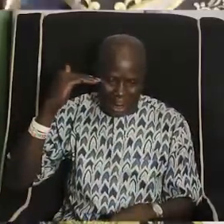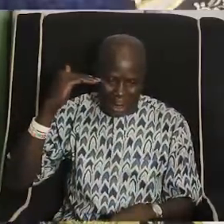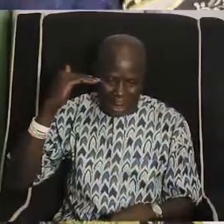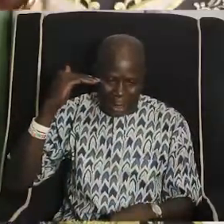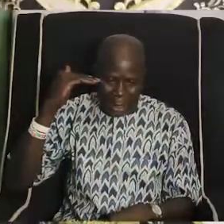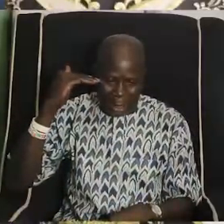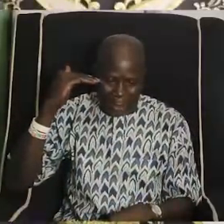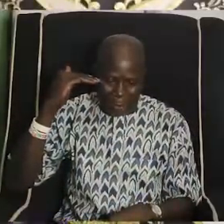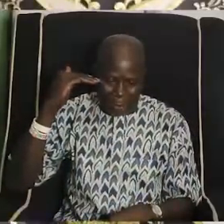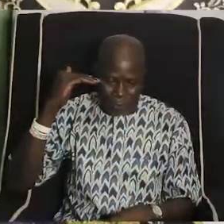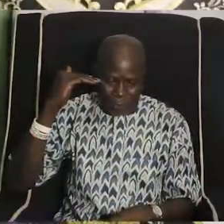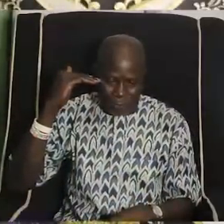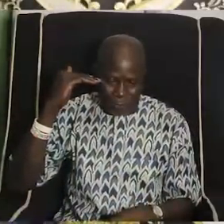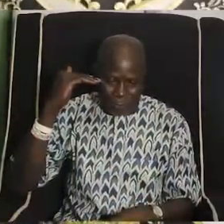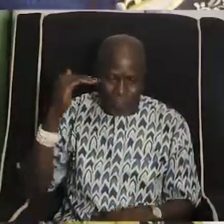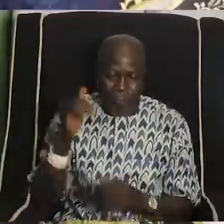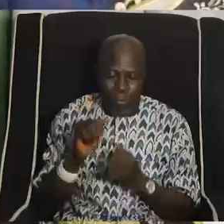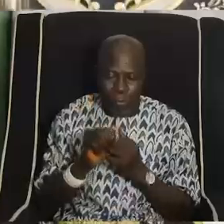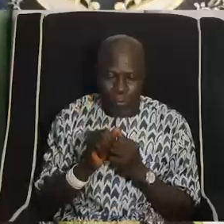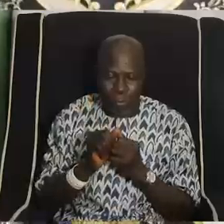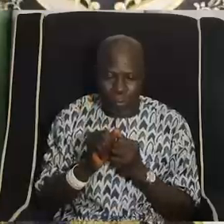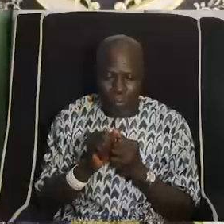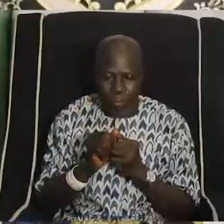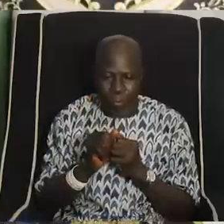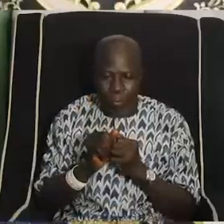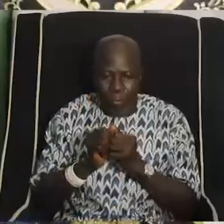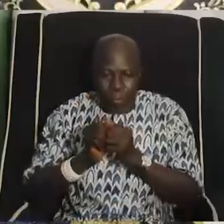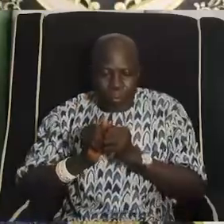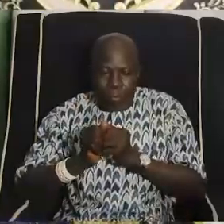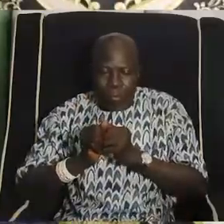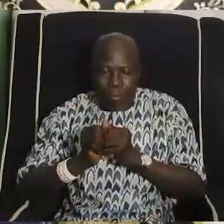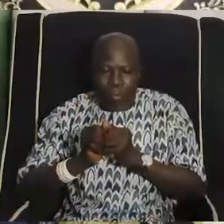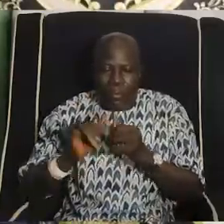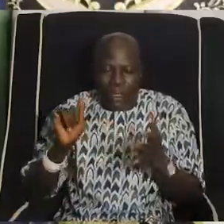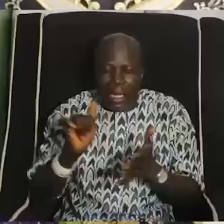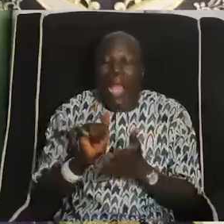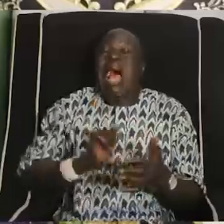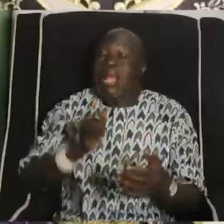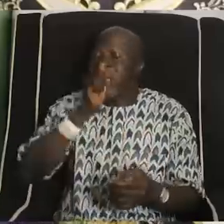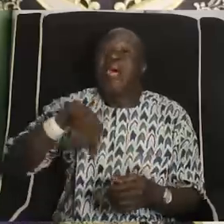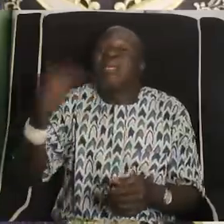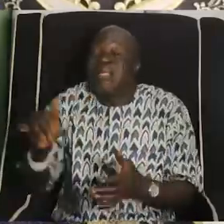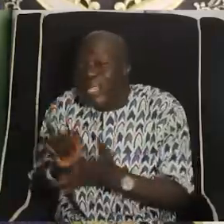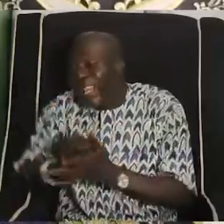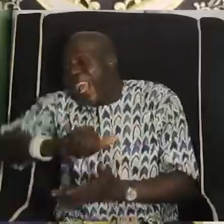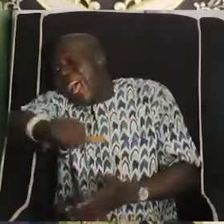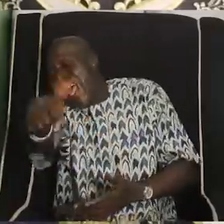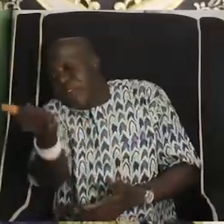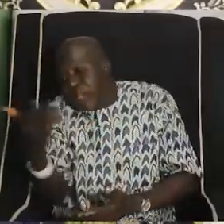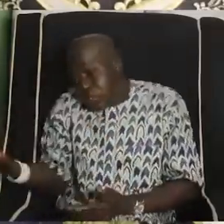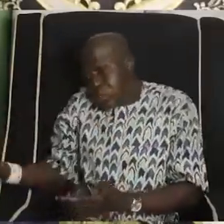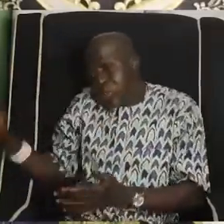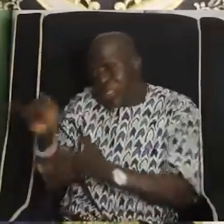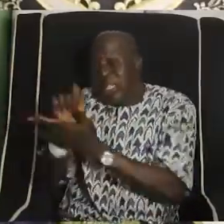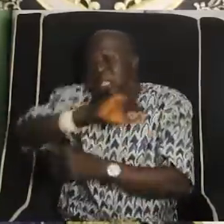kan egbe kan wa nbi kan kini kan wa nbi kan ta ba tun gbe ori iwo be o ye ka ge lo pawa sibe. And I said that we have